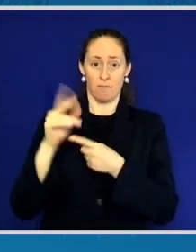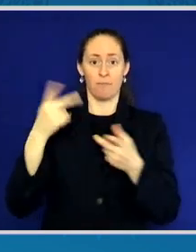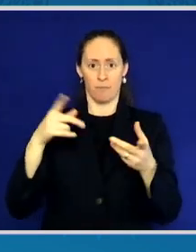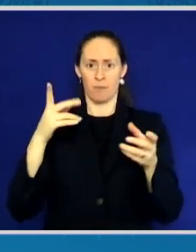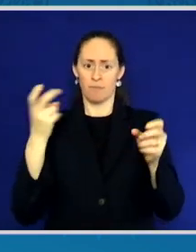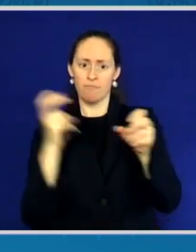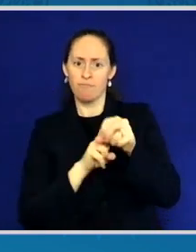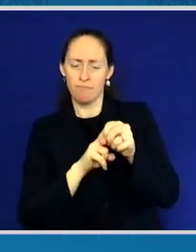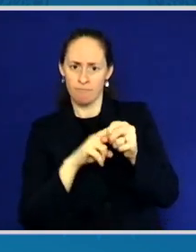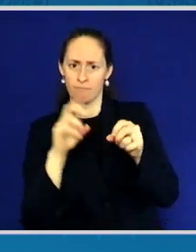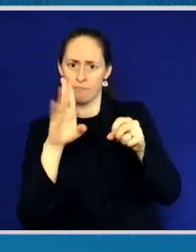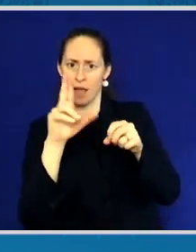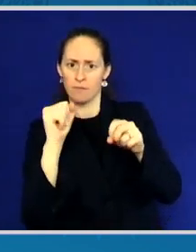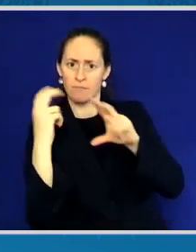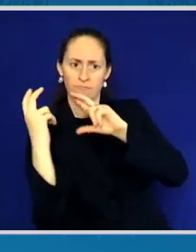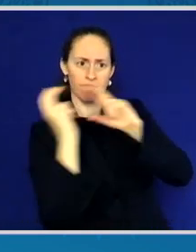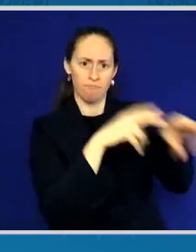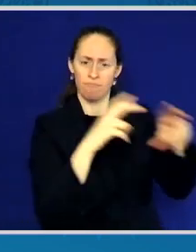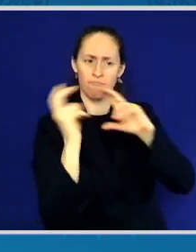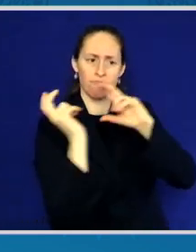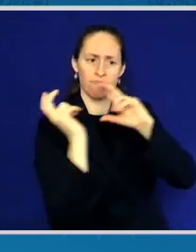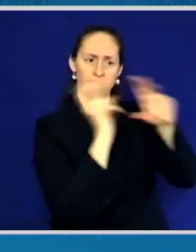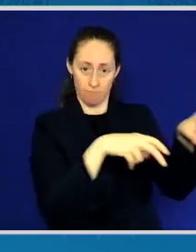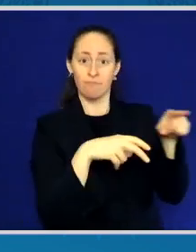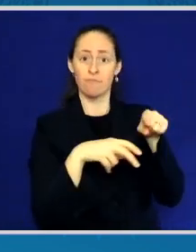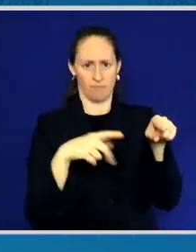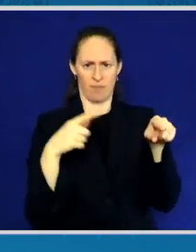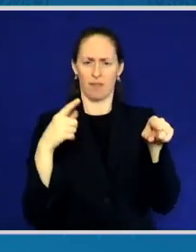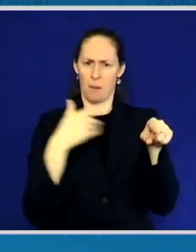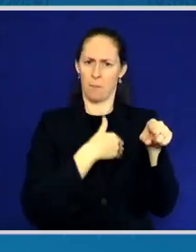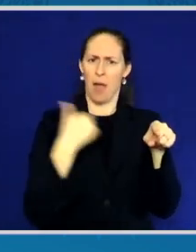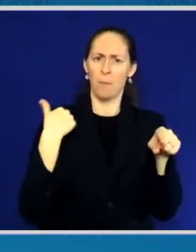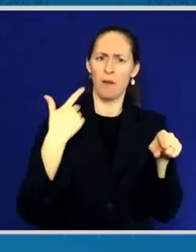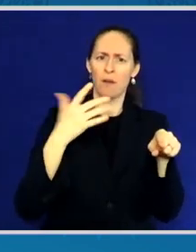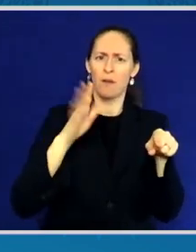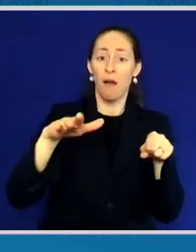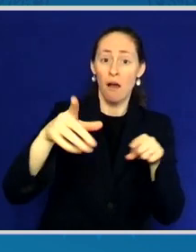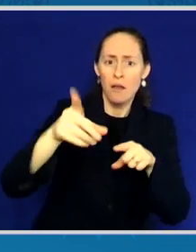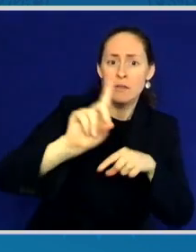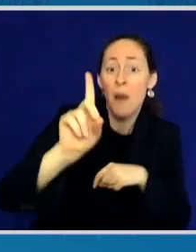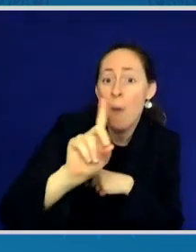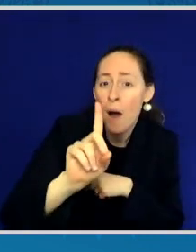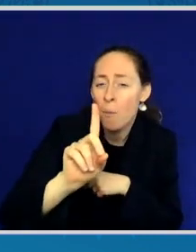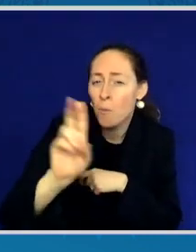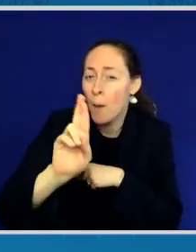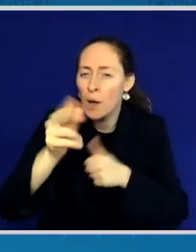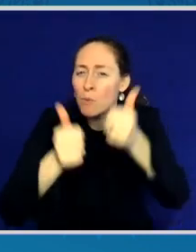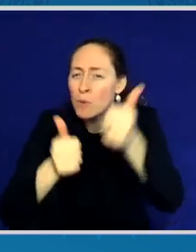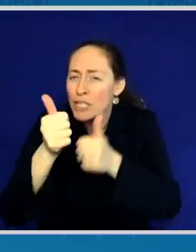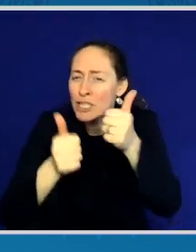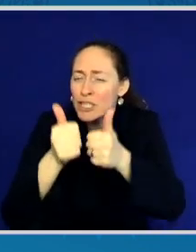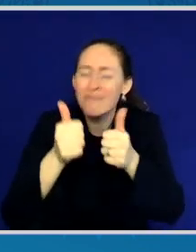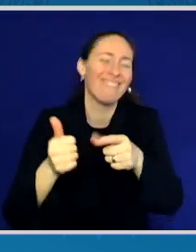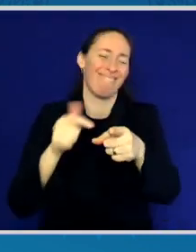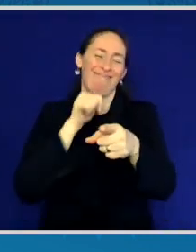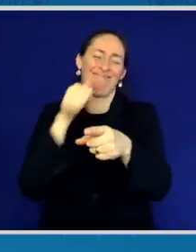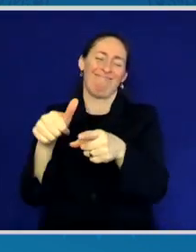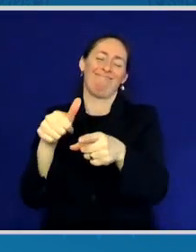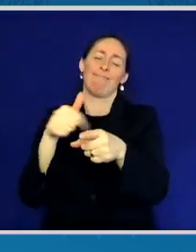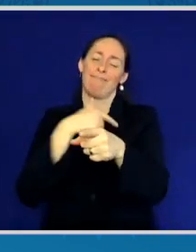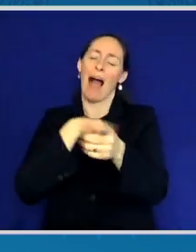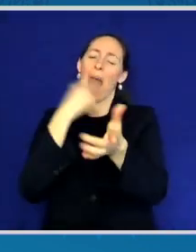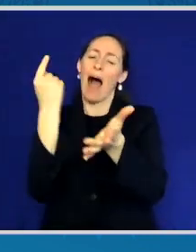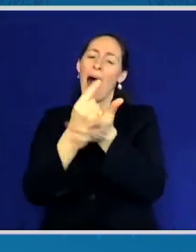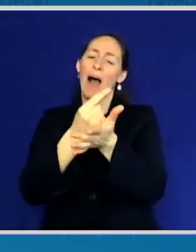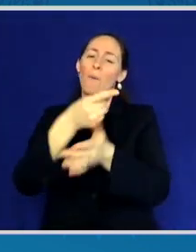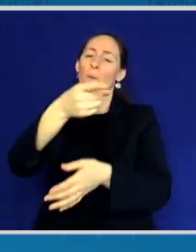members, they do not ask, are you a Republican or a Democrat? I'm willing to bet you. When we are talking about those